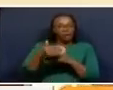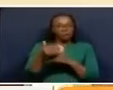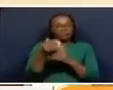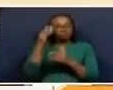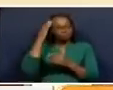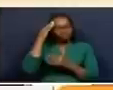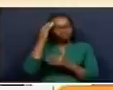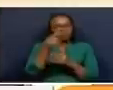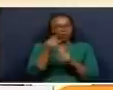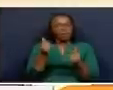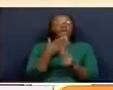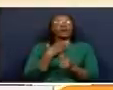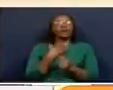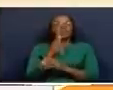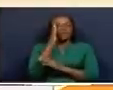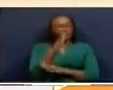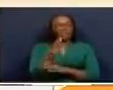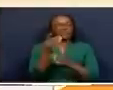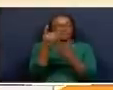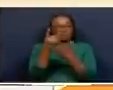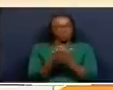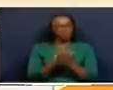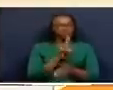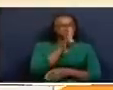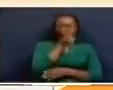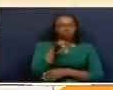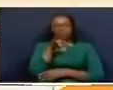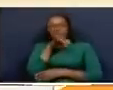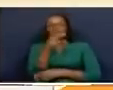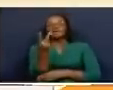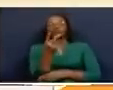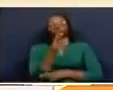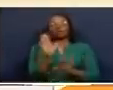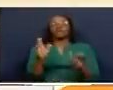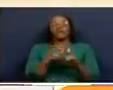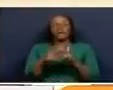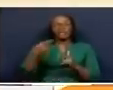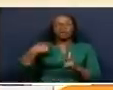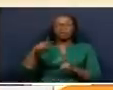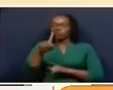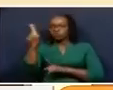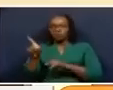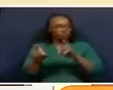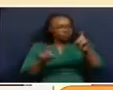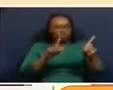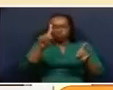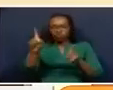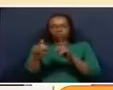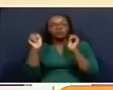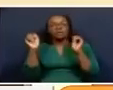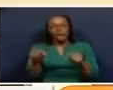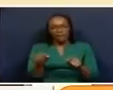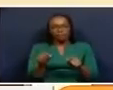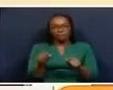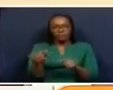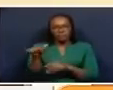between Honorable Raila Odinga and President Kenyatta, so that we are able to interrogate critical issues that affect this nation. Yeah.